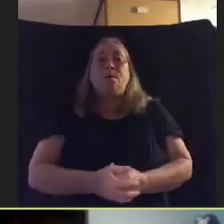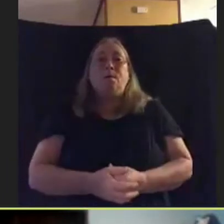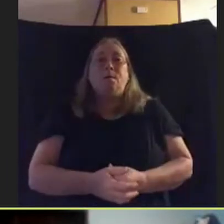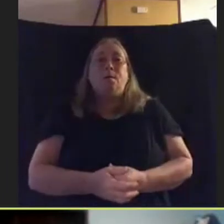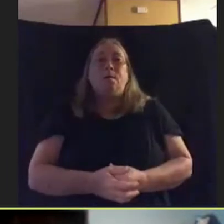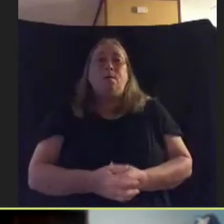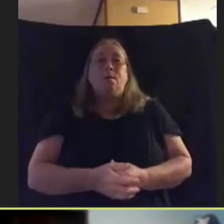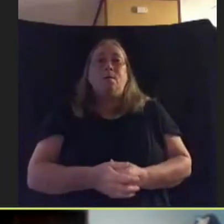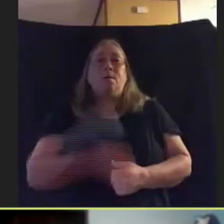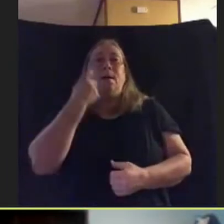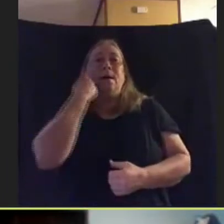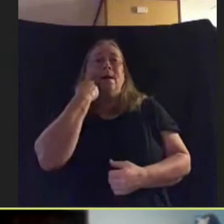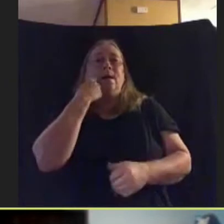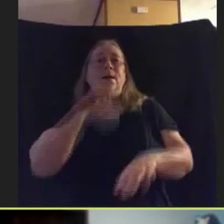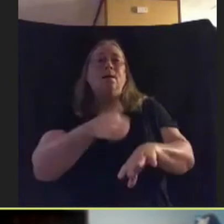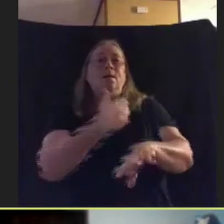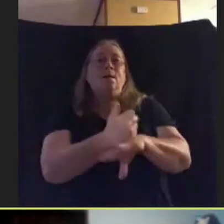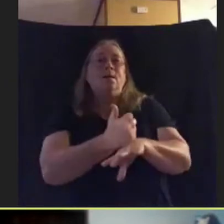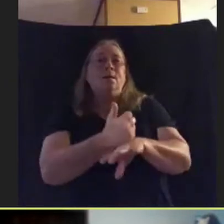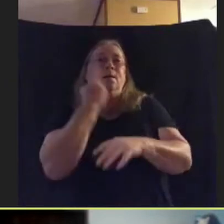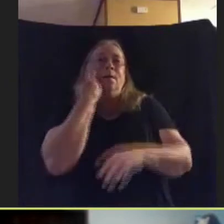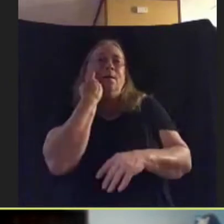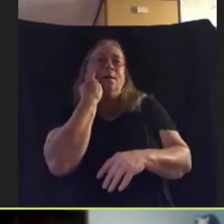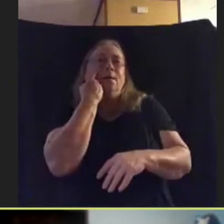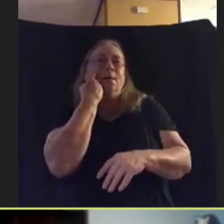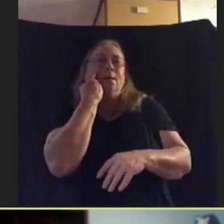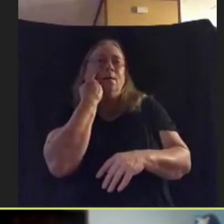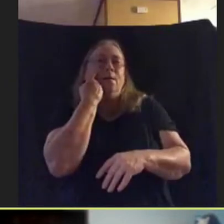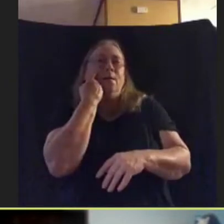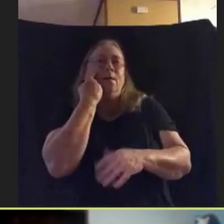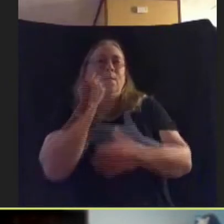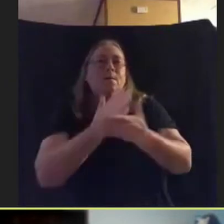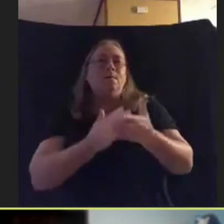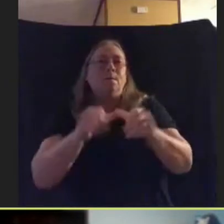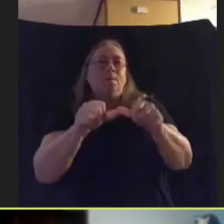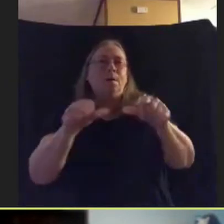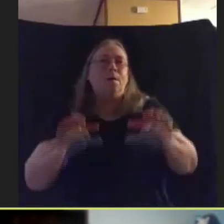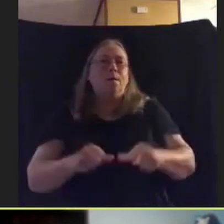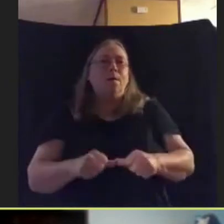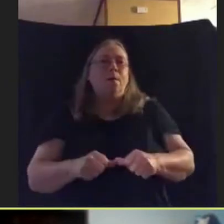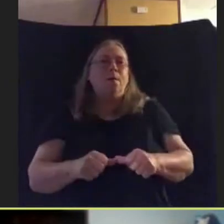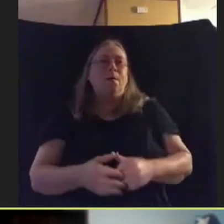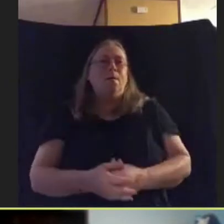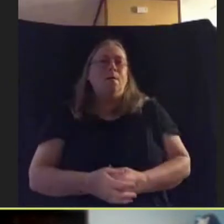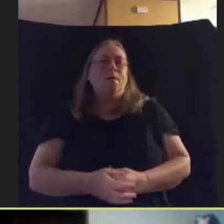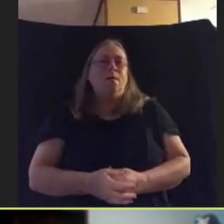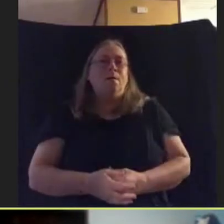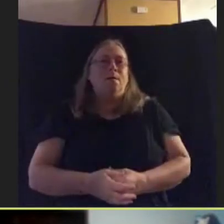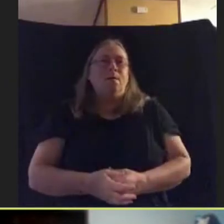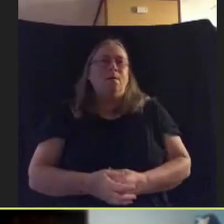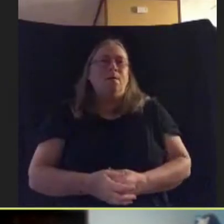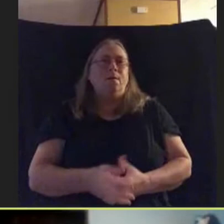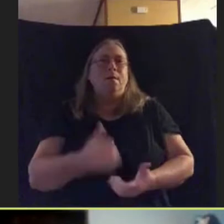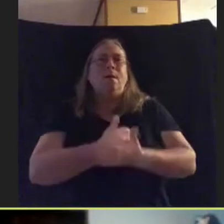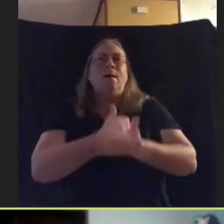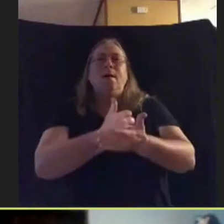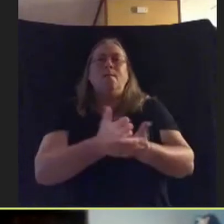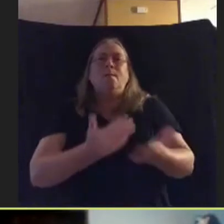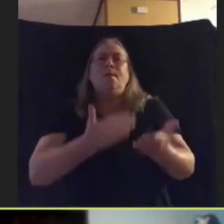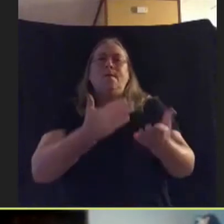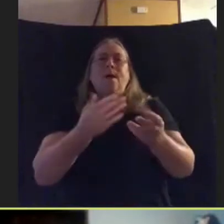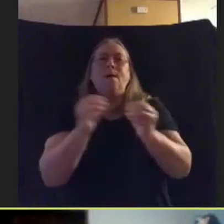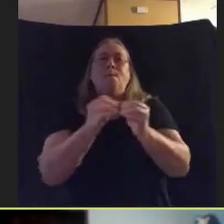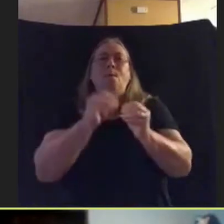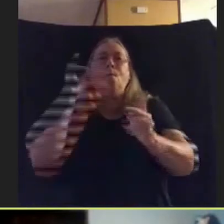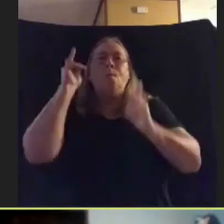ago with some facilities to help provide some additional staffing for